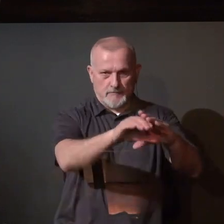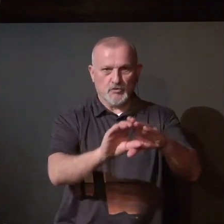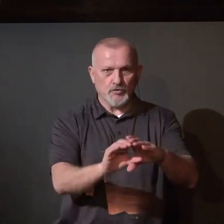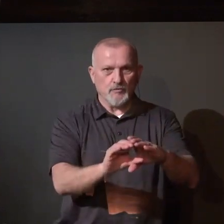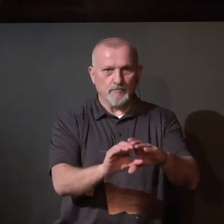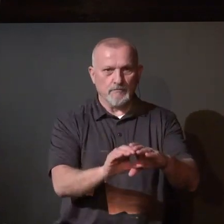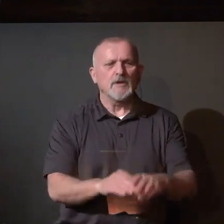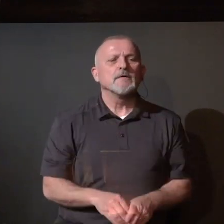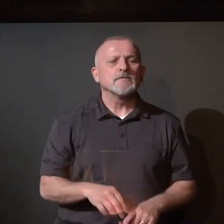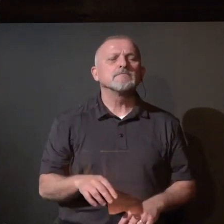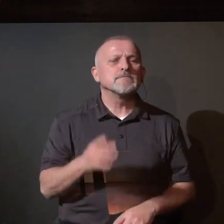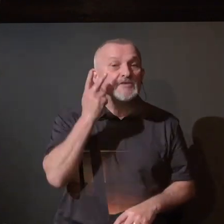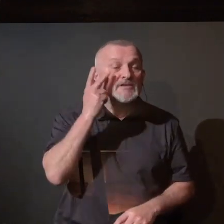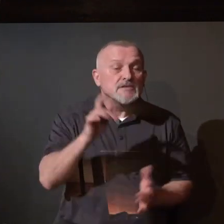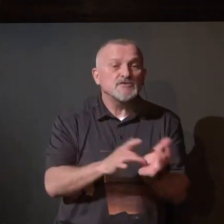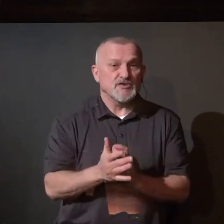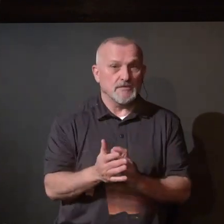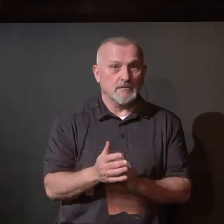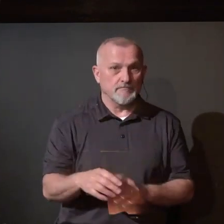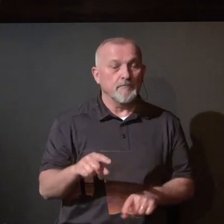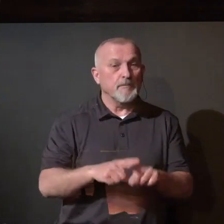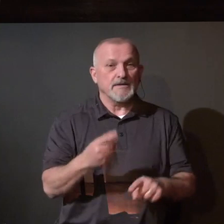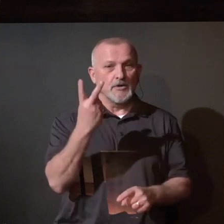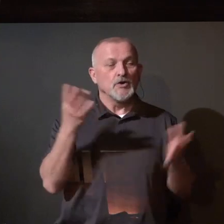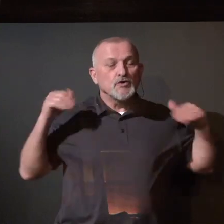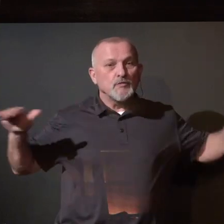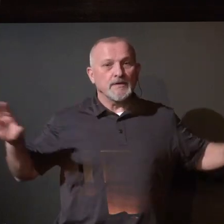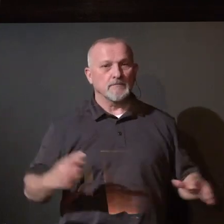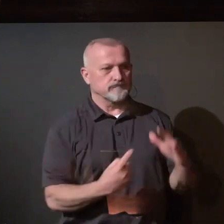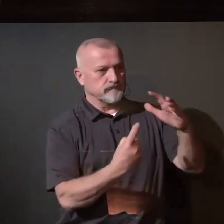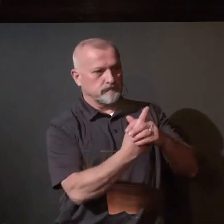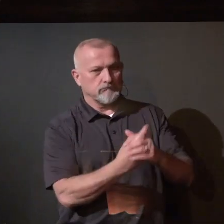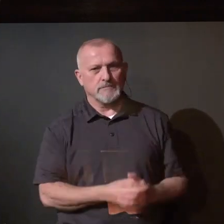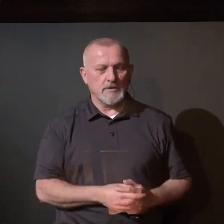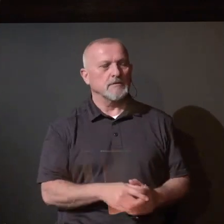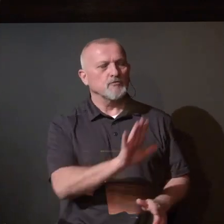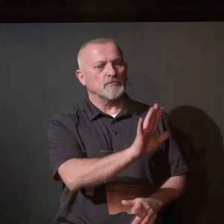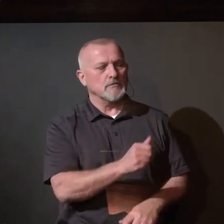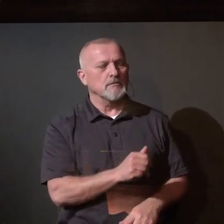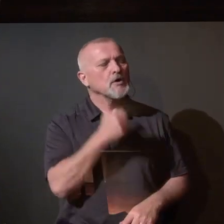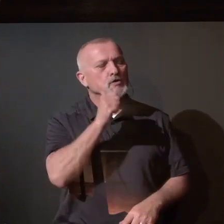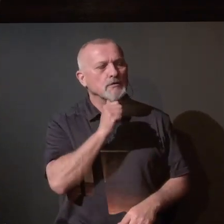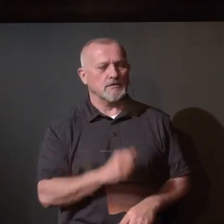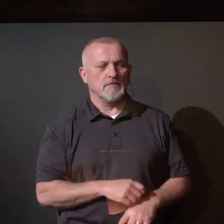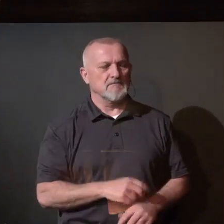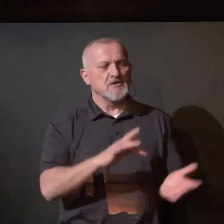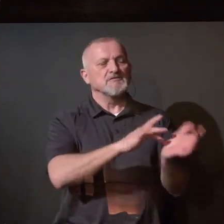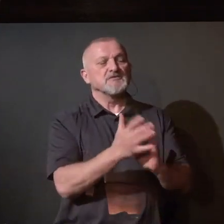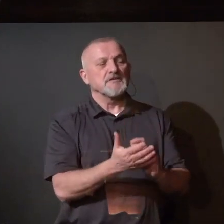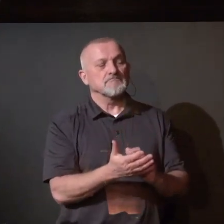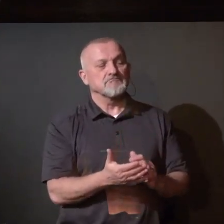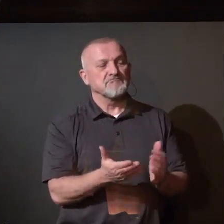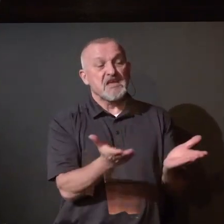the angel had appeared to them, and they said, listen, girls, Jesus ain't here. He's risen. Go back and tell the disciples. So they had